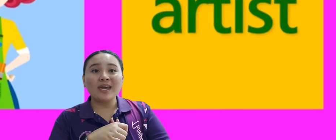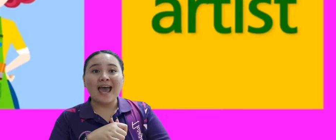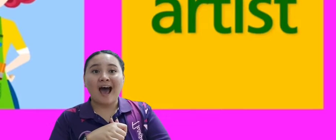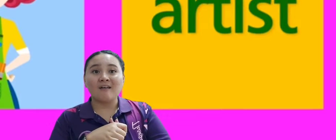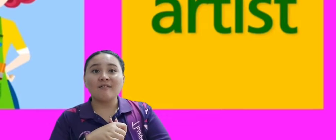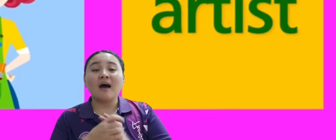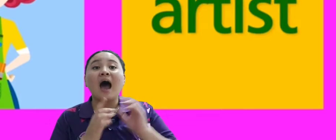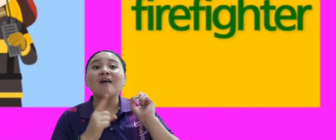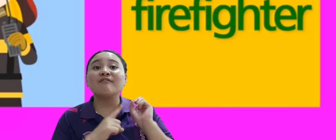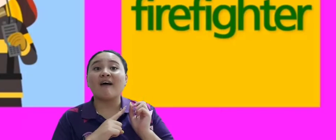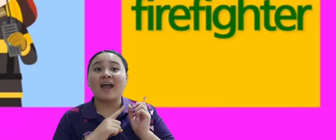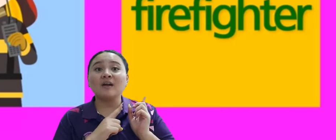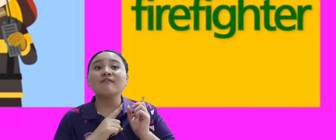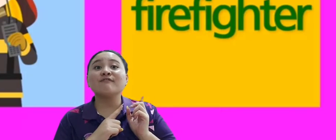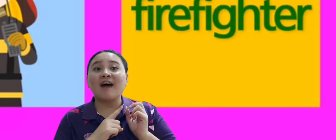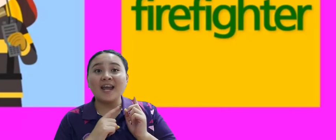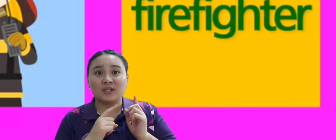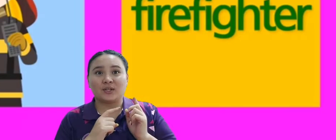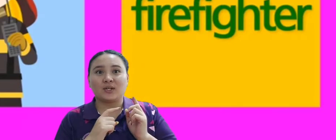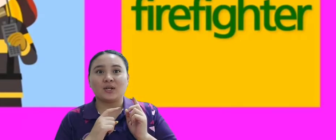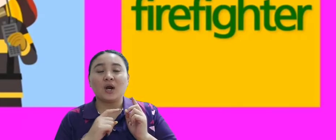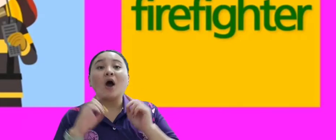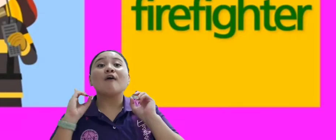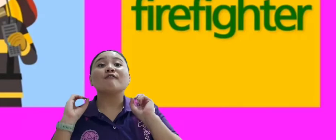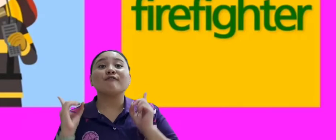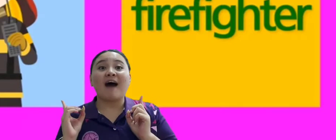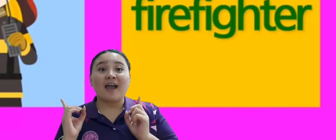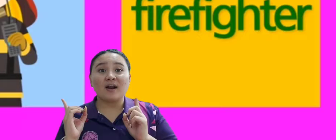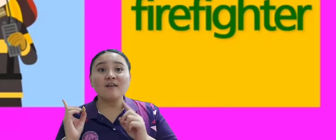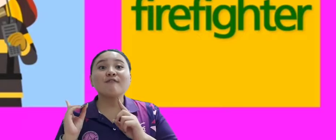Now we have a firefighter.